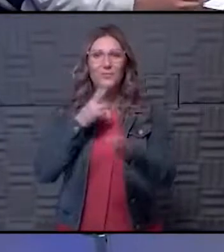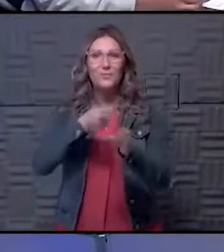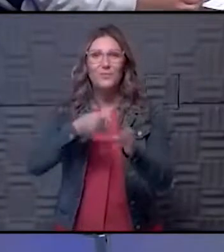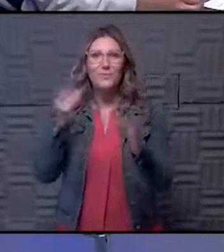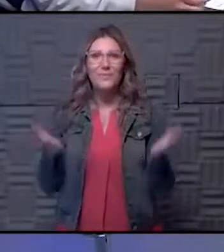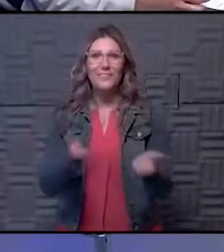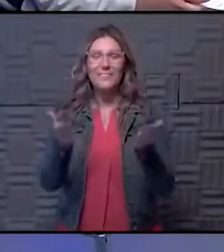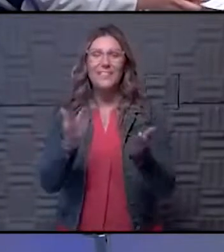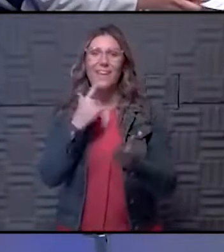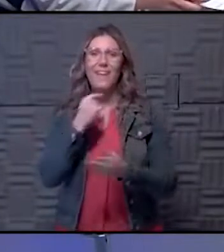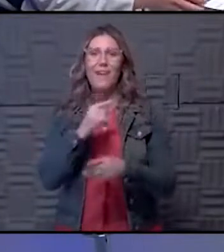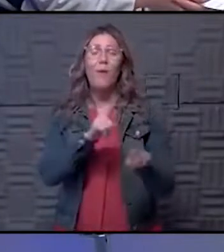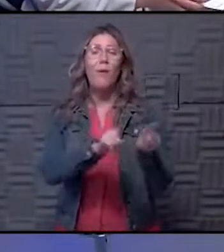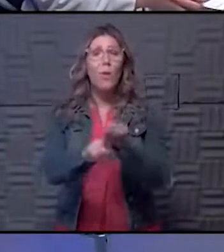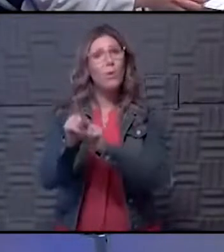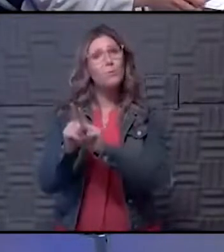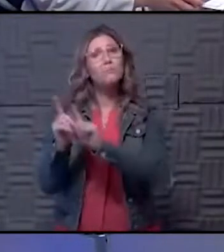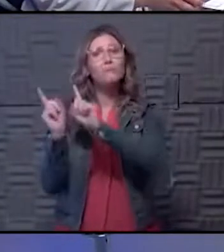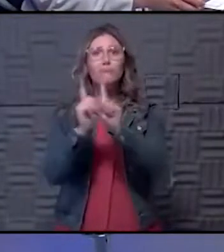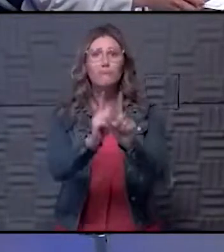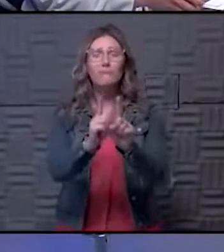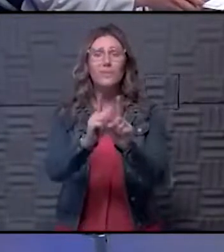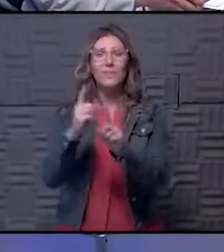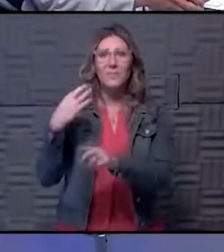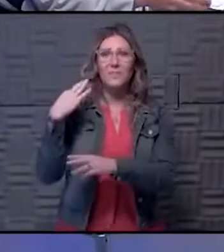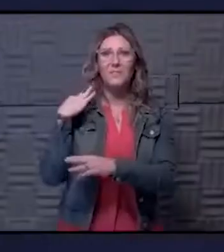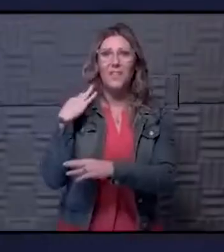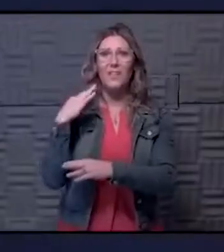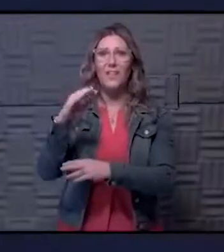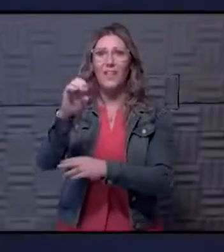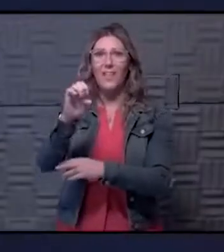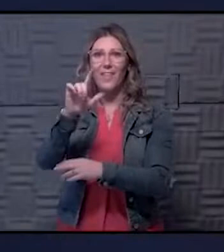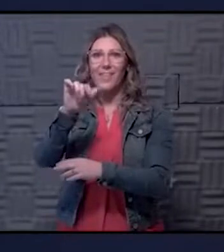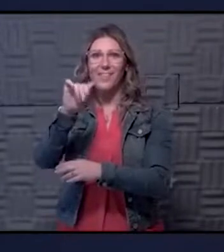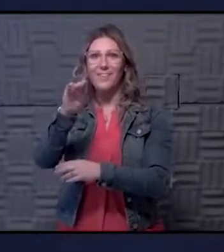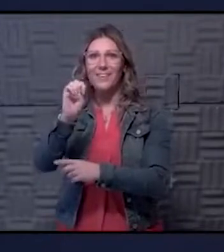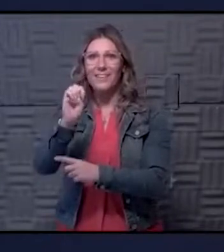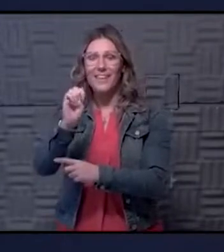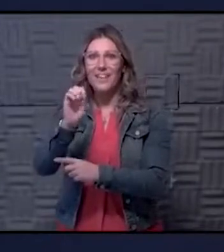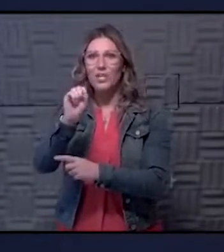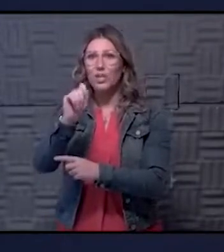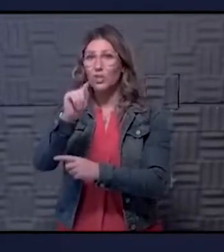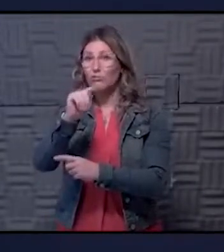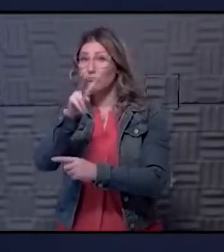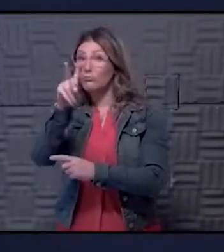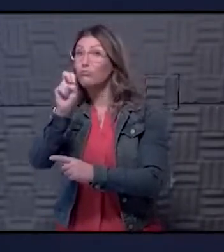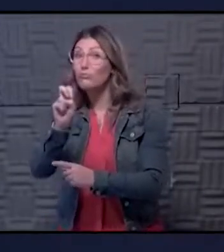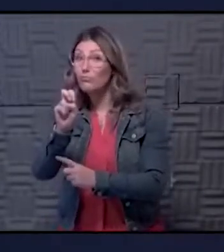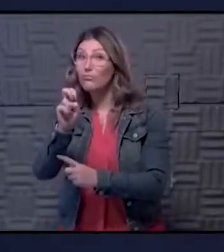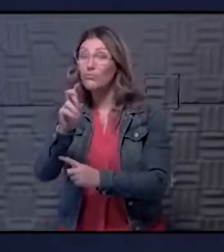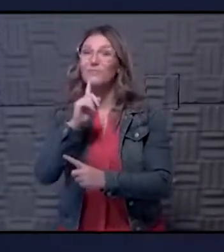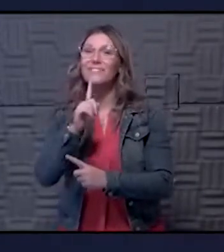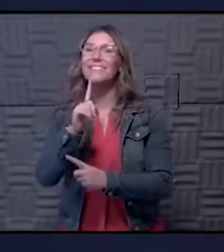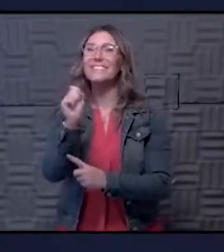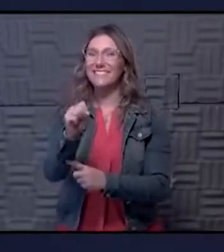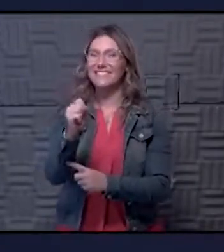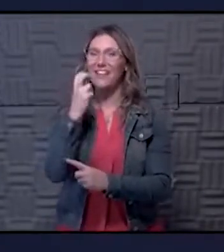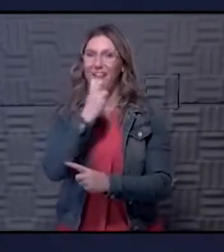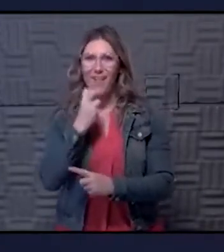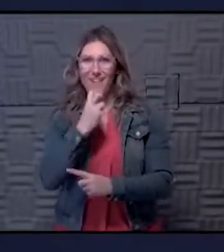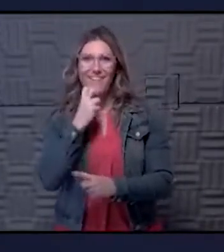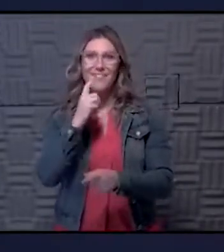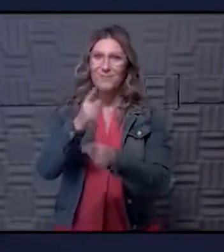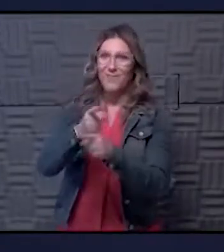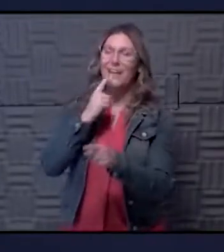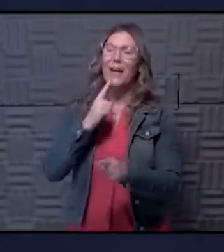studio. She's also brought along a volunteer, Elaine Struve. Did I say it right? Struve. Struve. Okay,